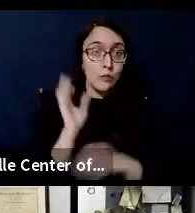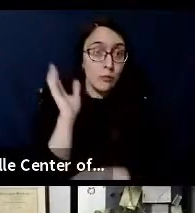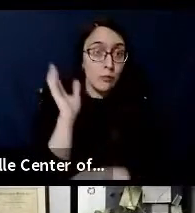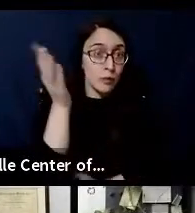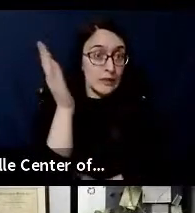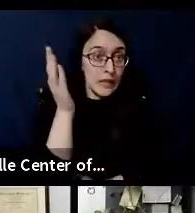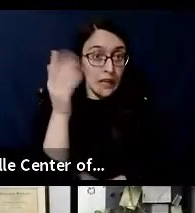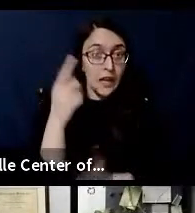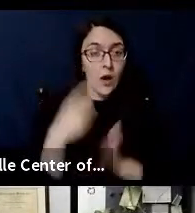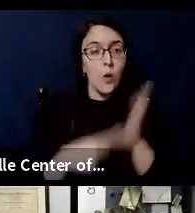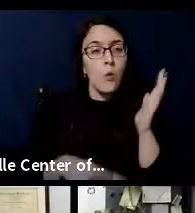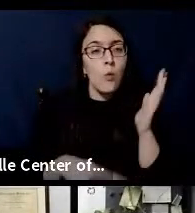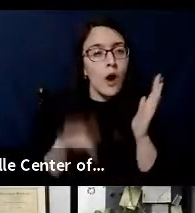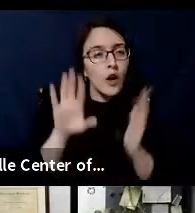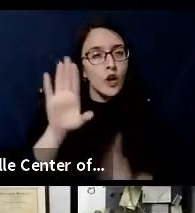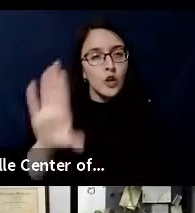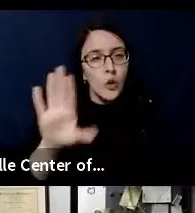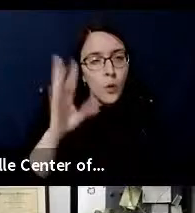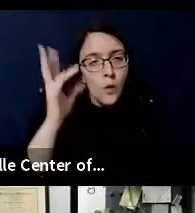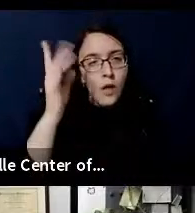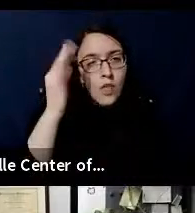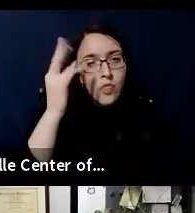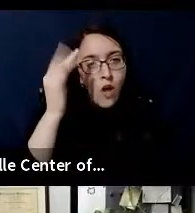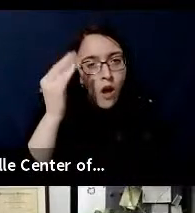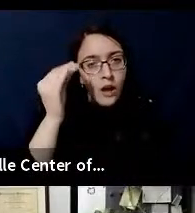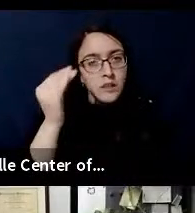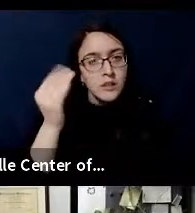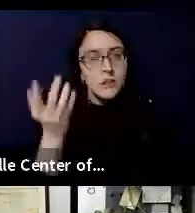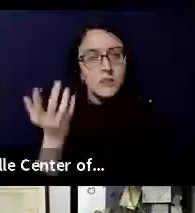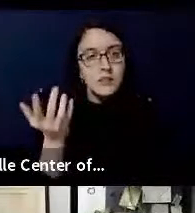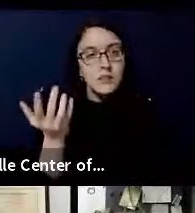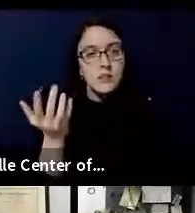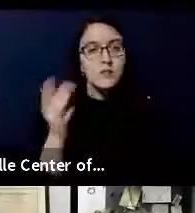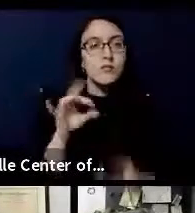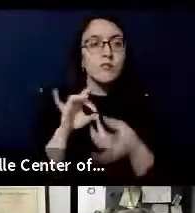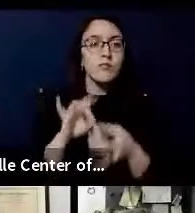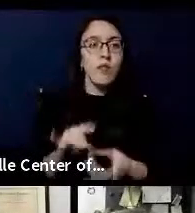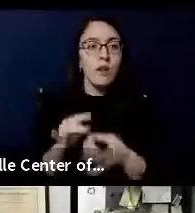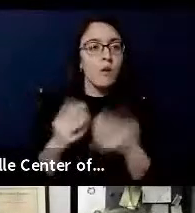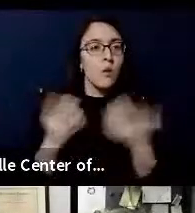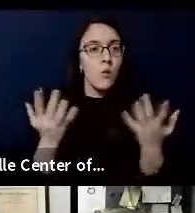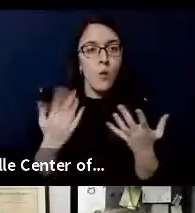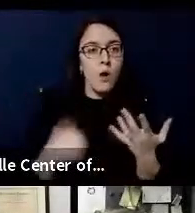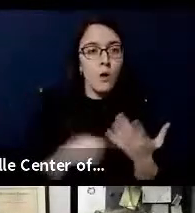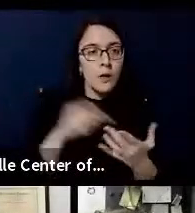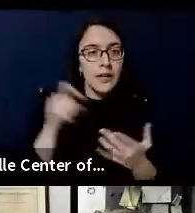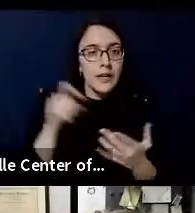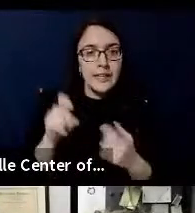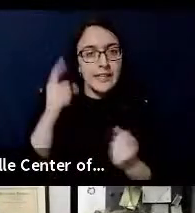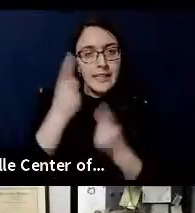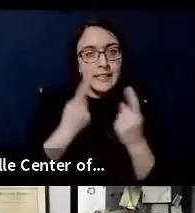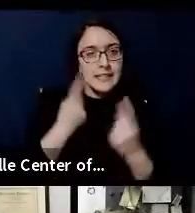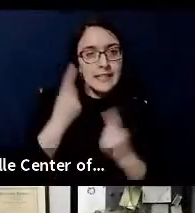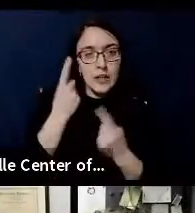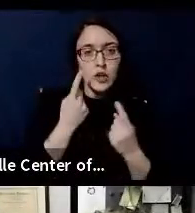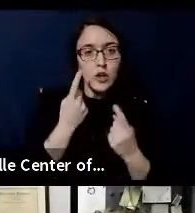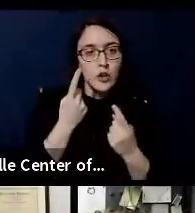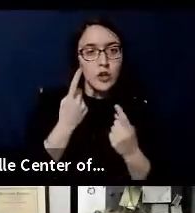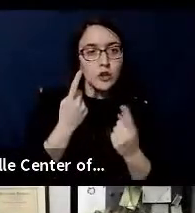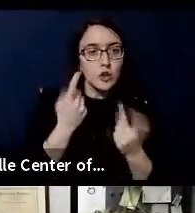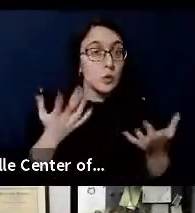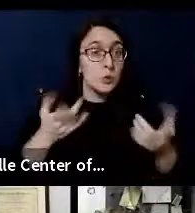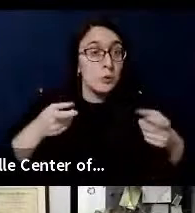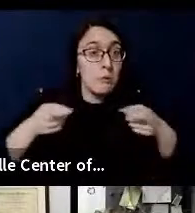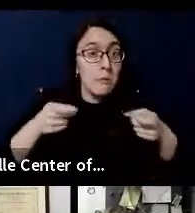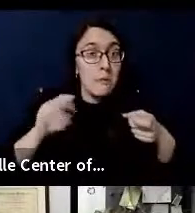what are your thoughts in terms of what we need to consider to mitigate, if that's even